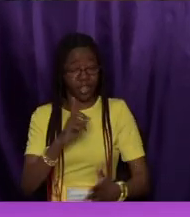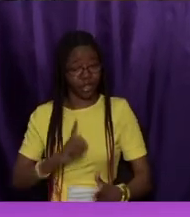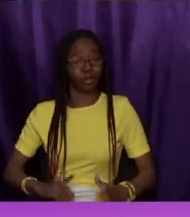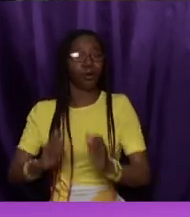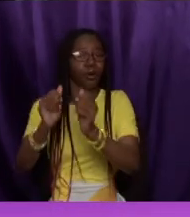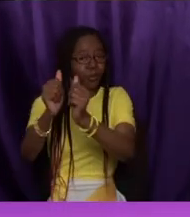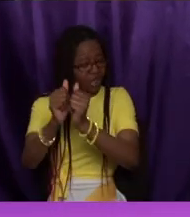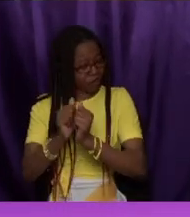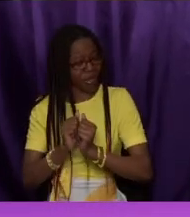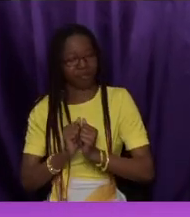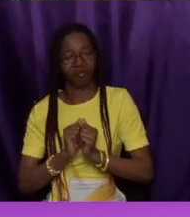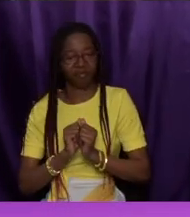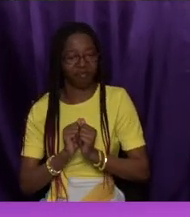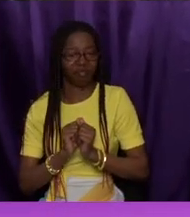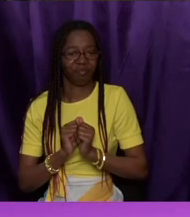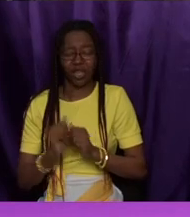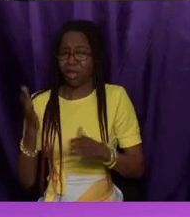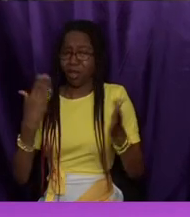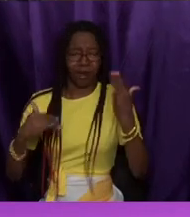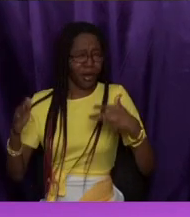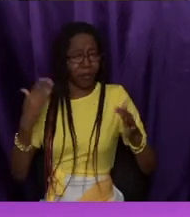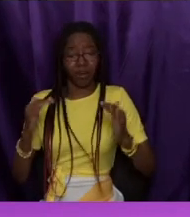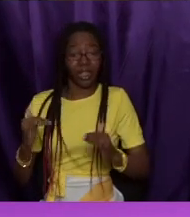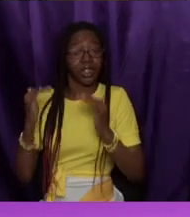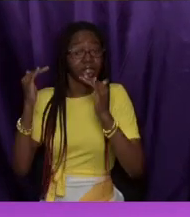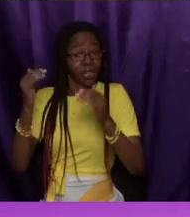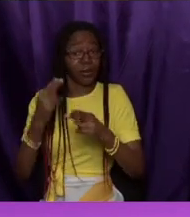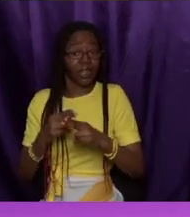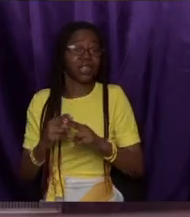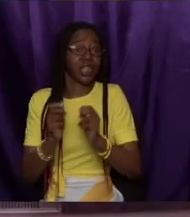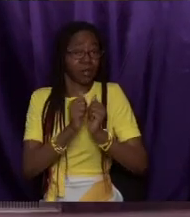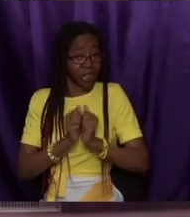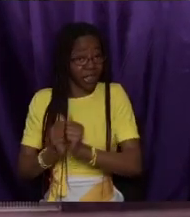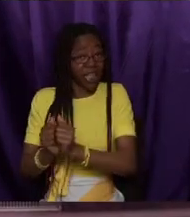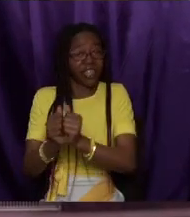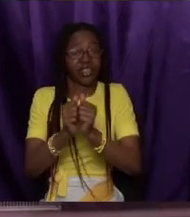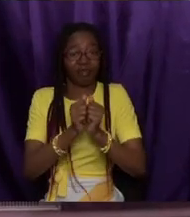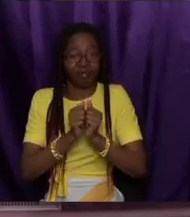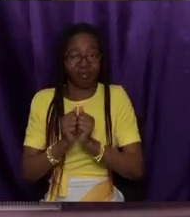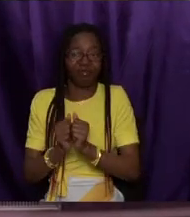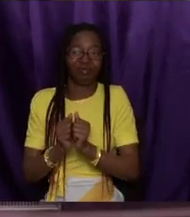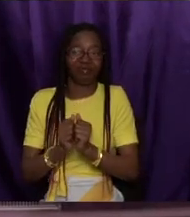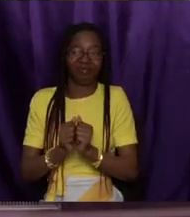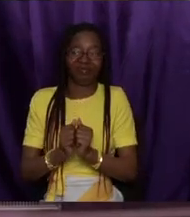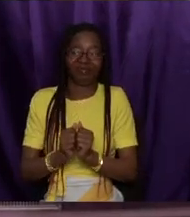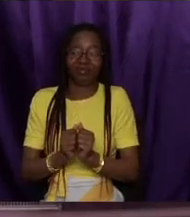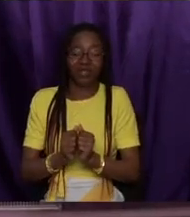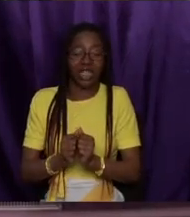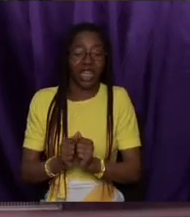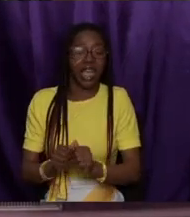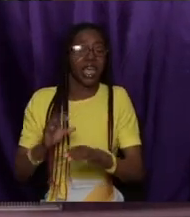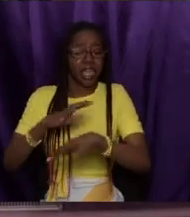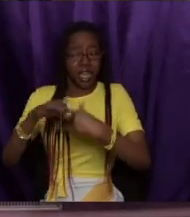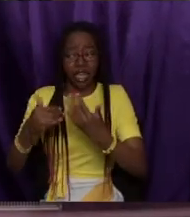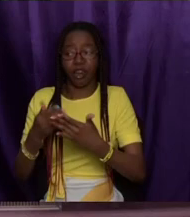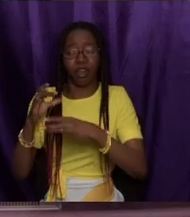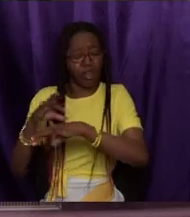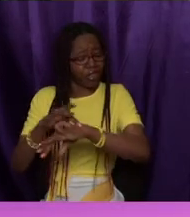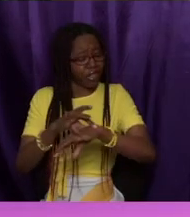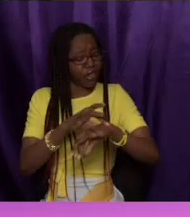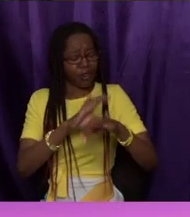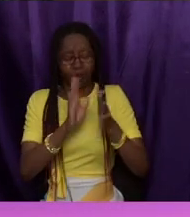me. Come on, let us exalt his name together. In all the earth,